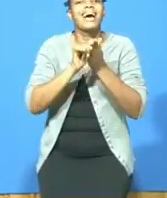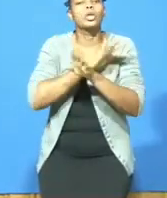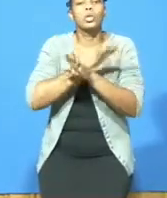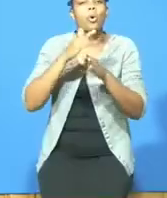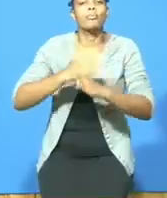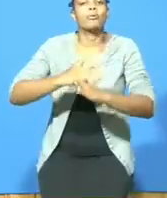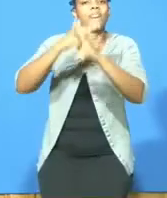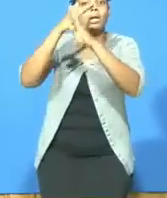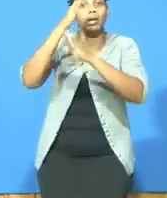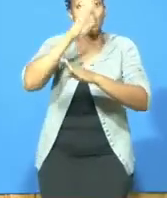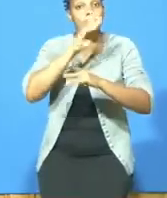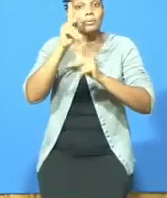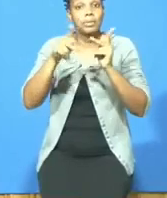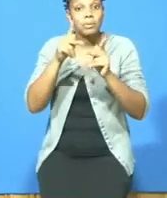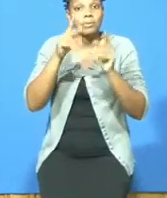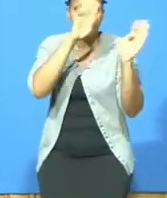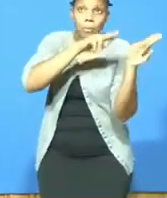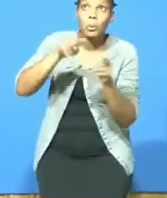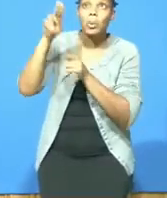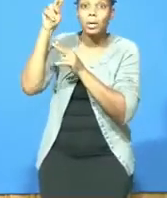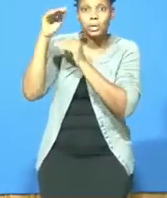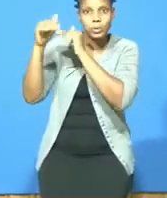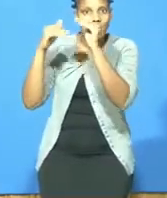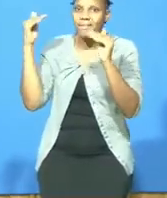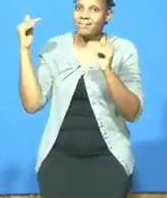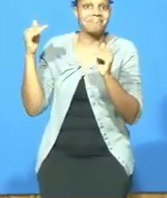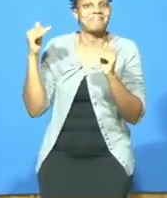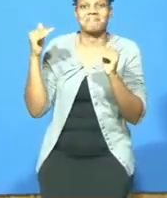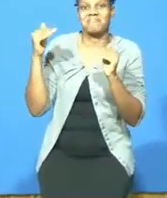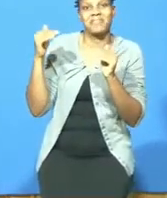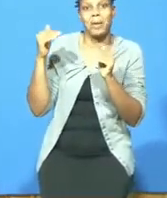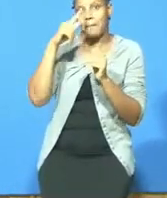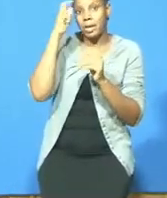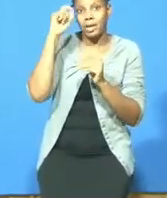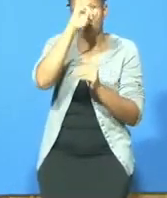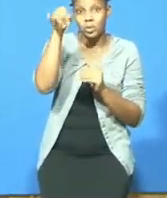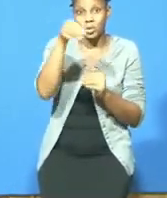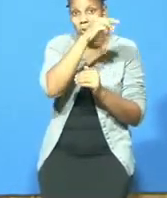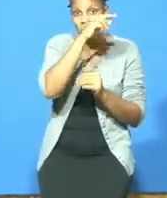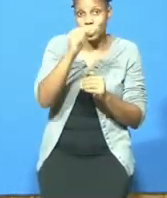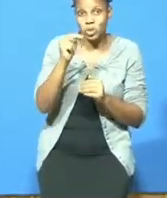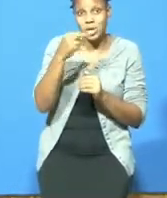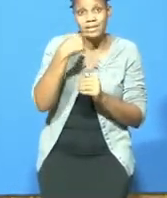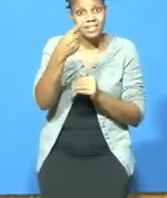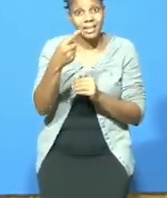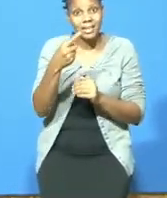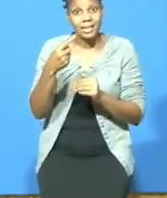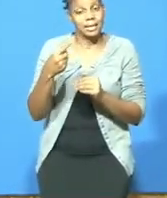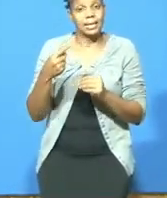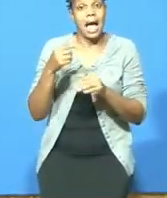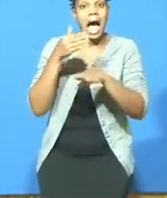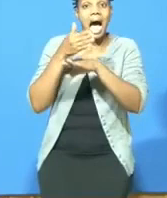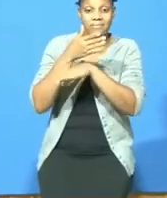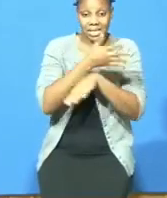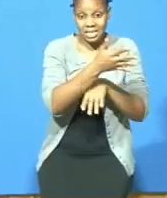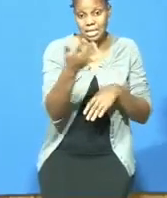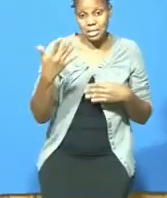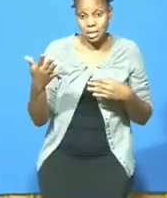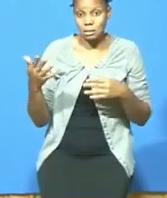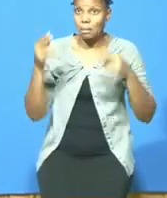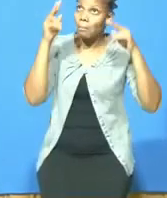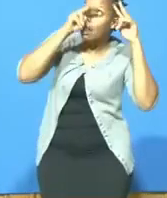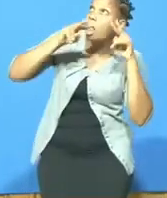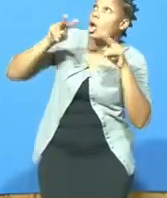God's people from making it into the kingdom. Because John said, after these things, I